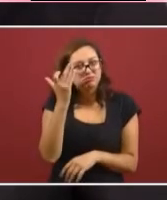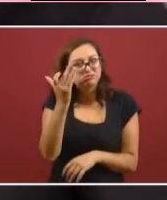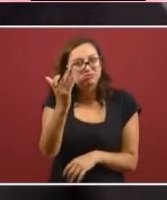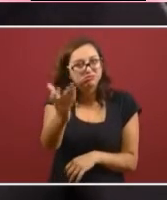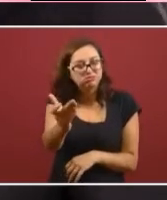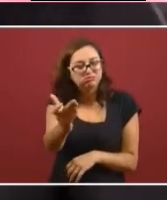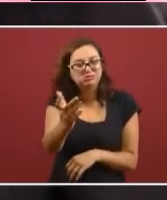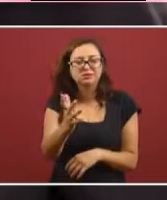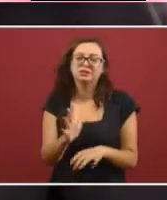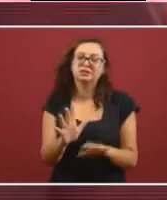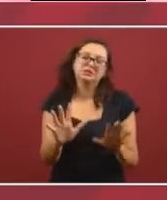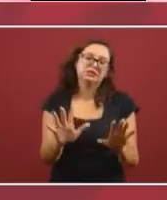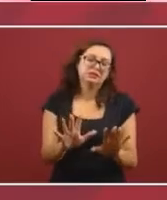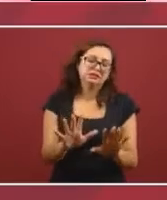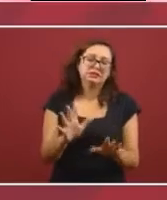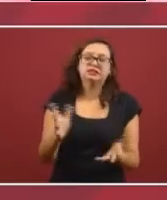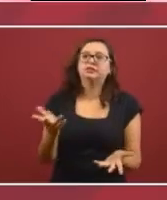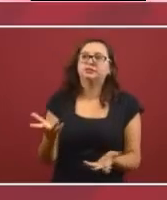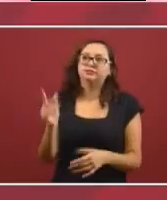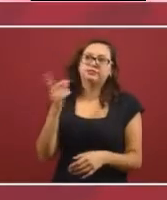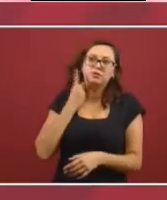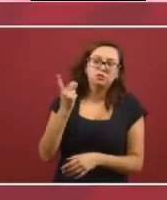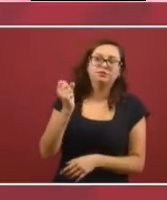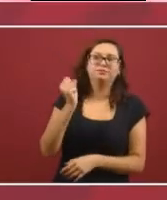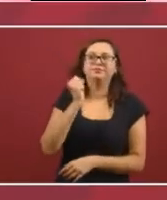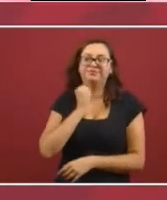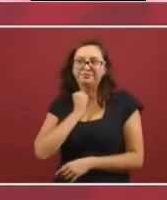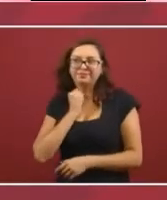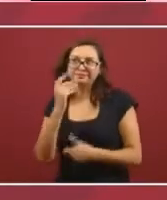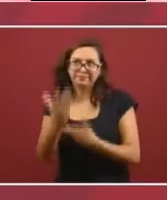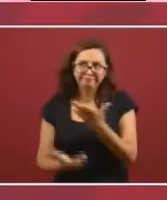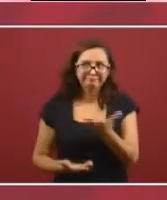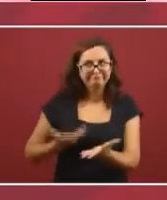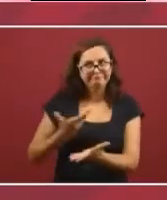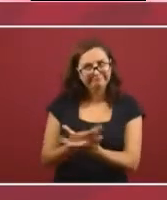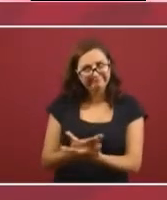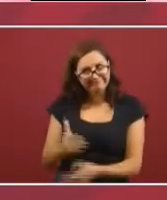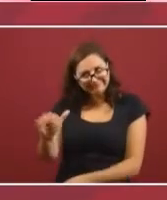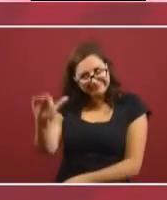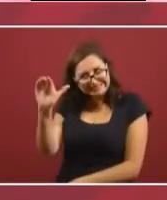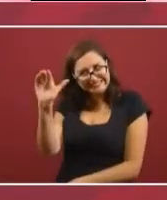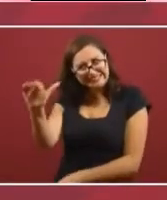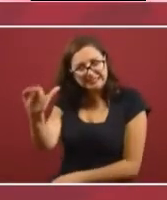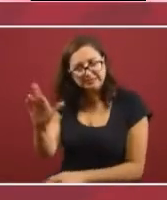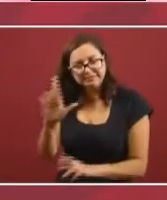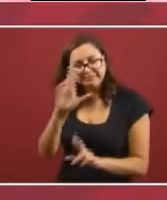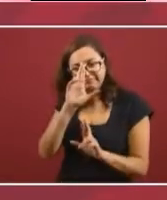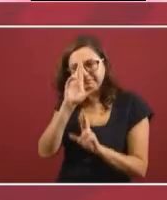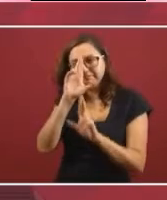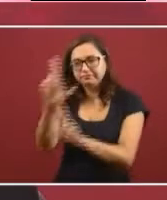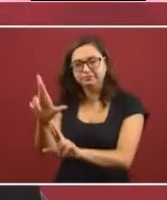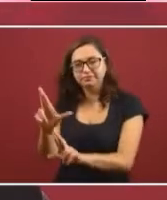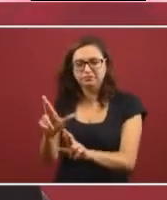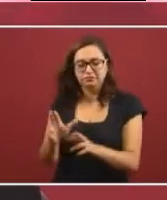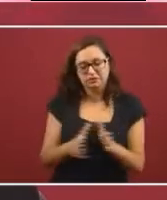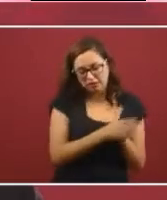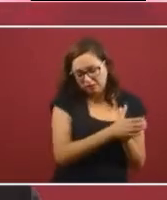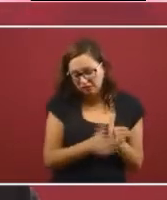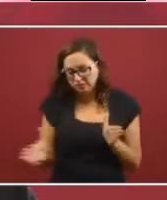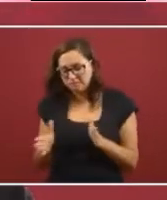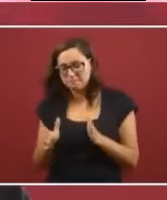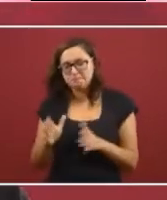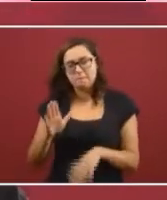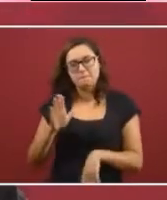se habló con ellos, and I spoke with them respetuoso, in a respectful way to let them